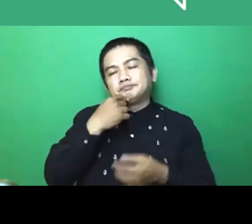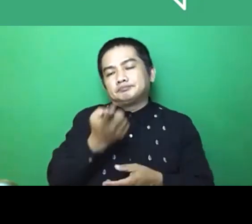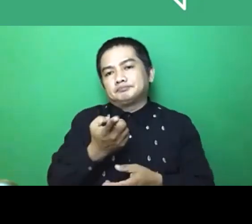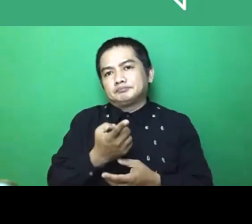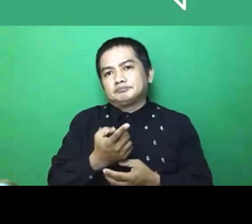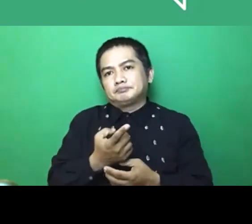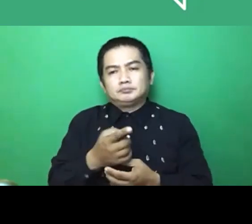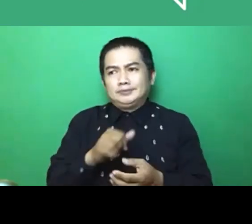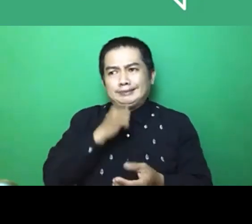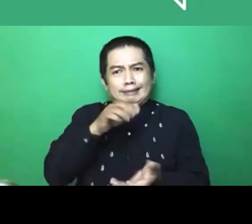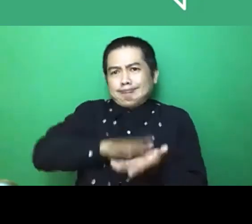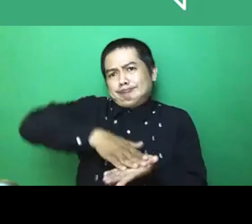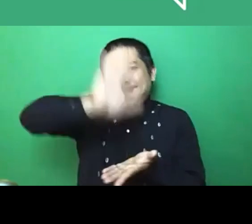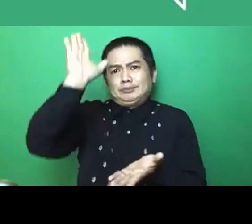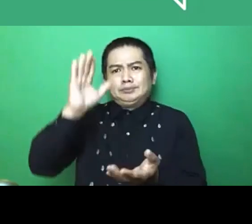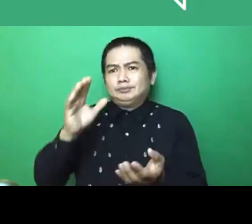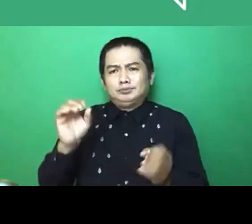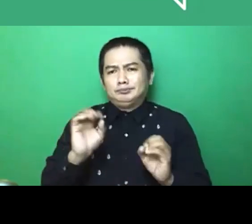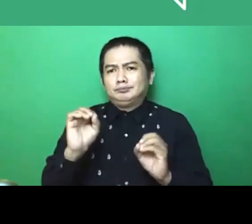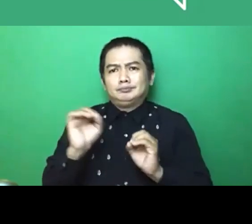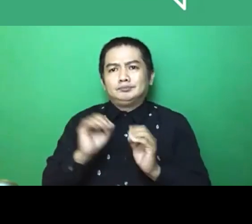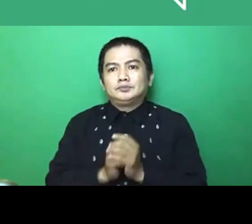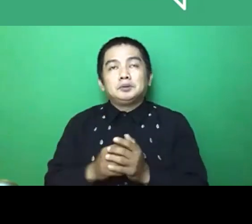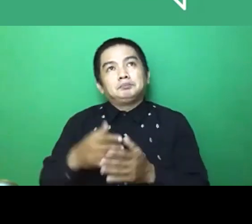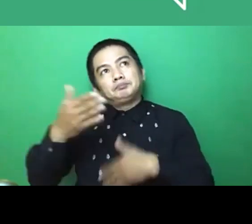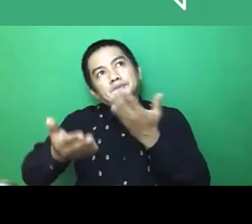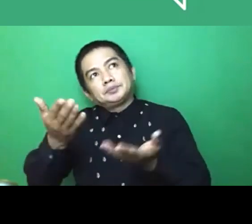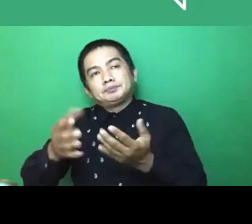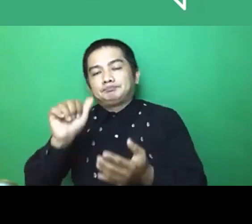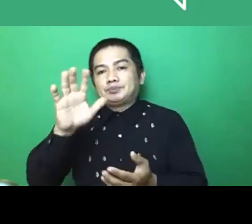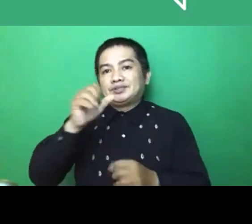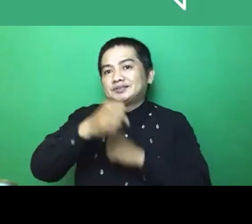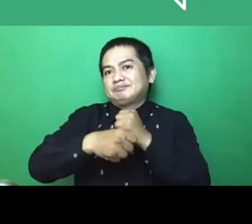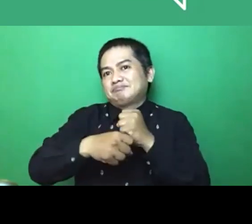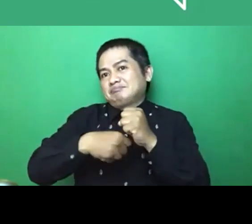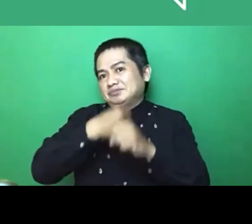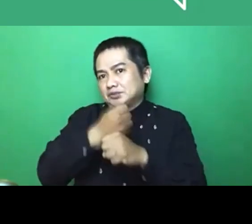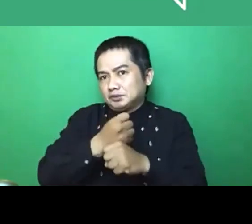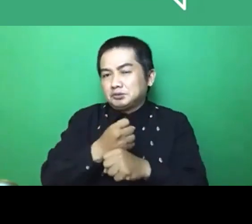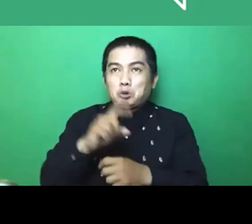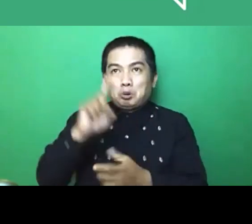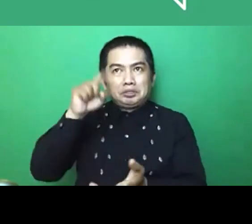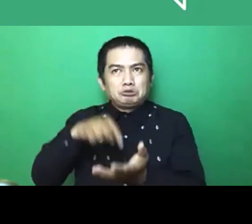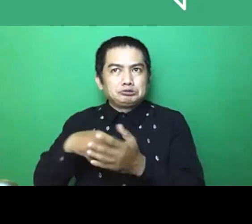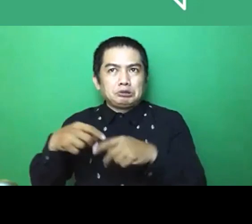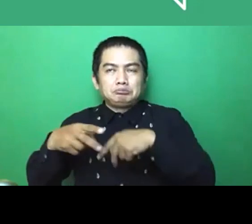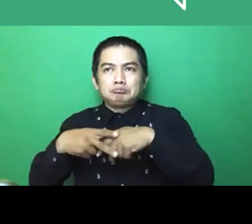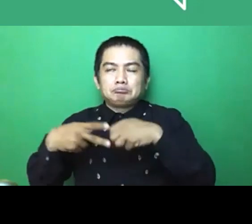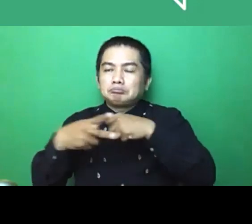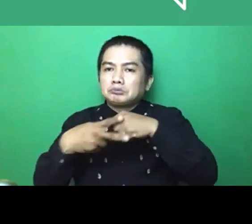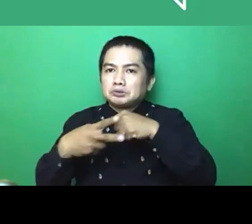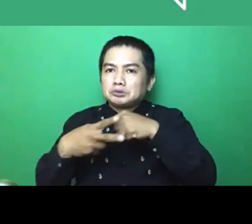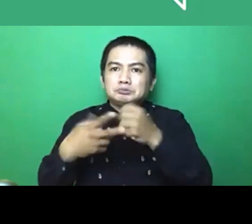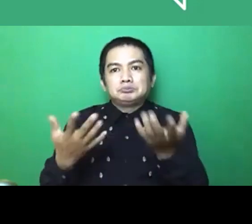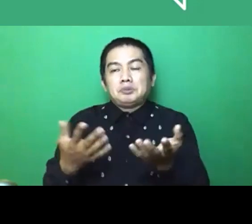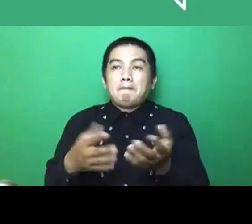that expensive anymore. Maybe 15 years ago, a 3D printer would have cost $1,000. Or no, let's put it in